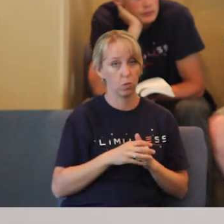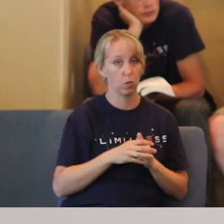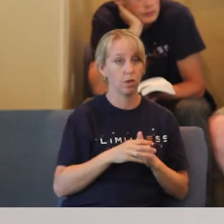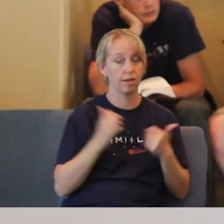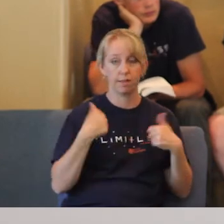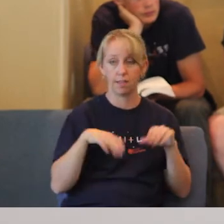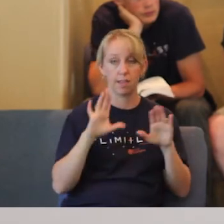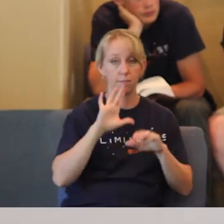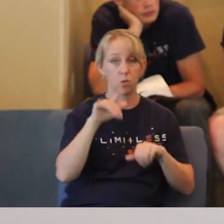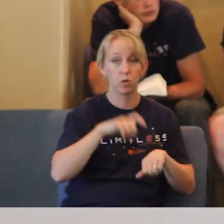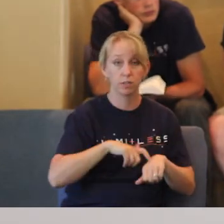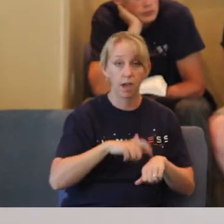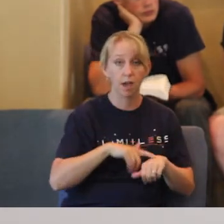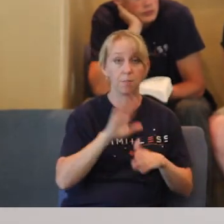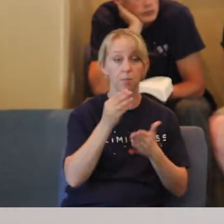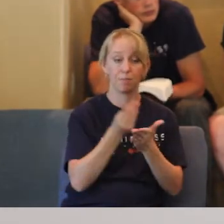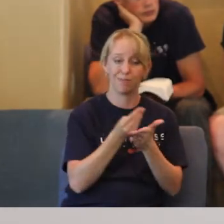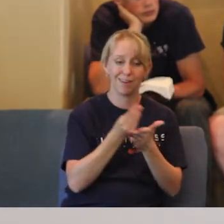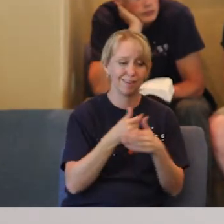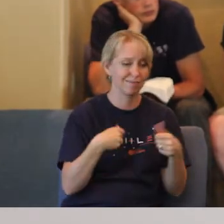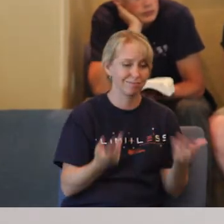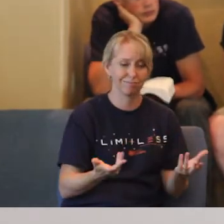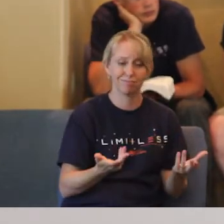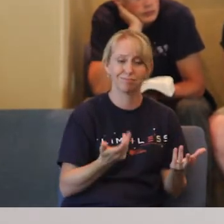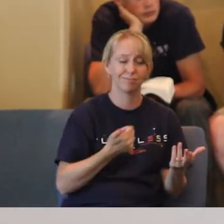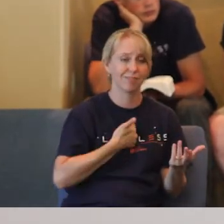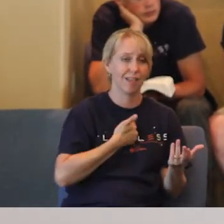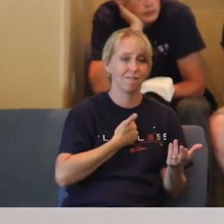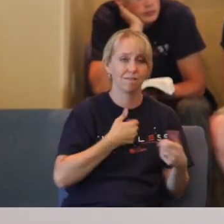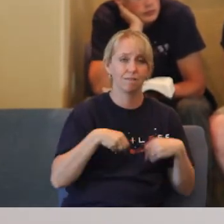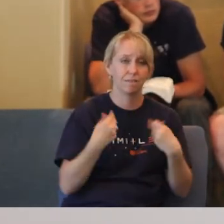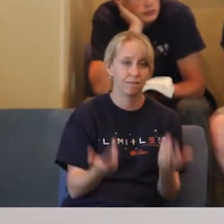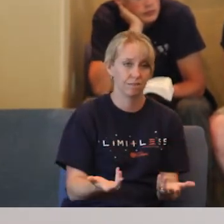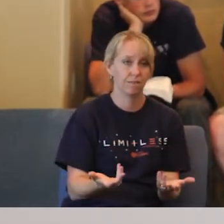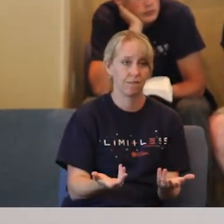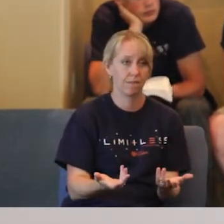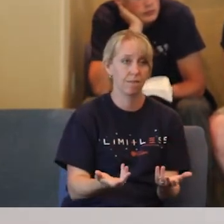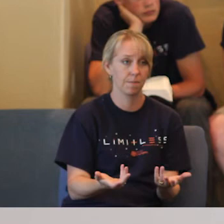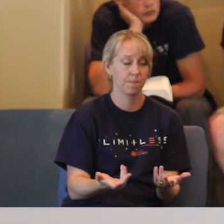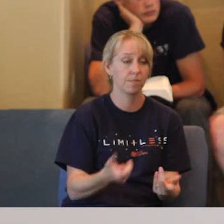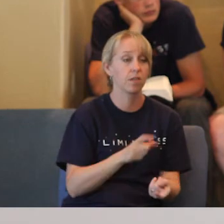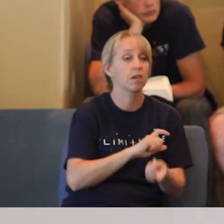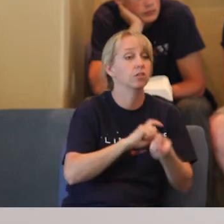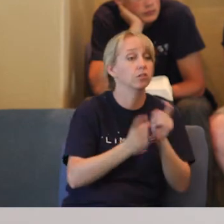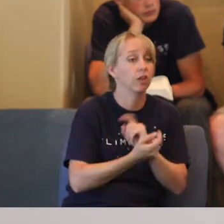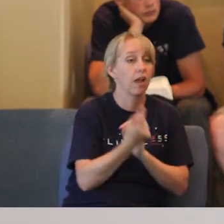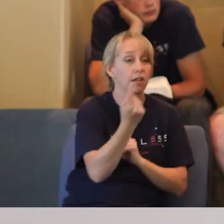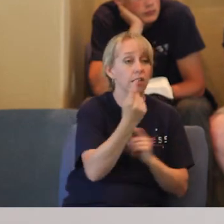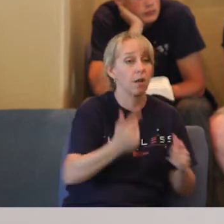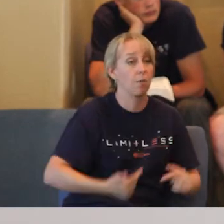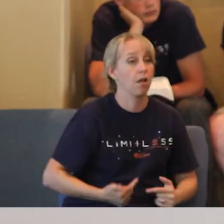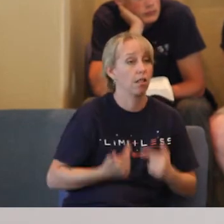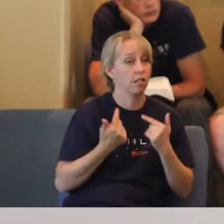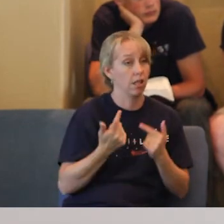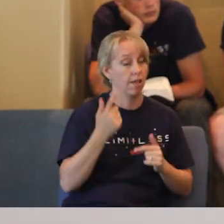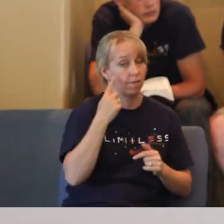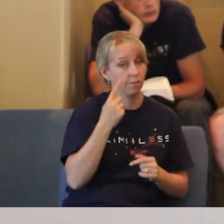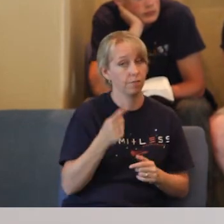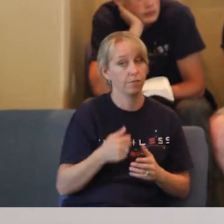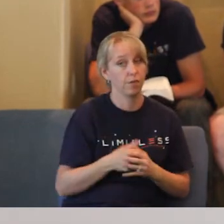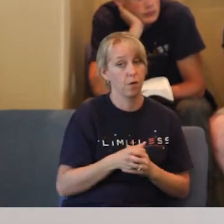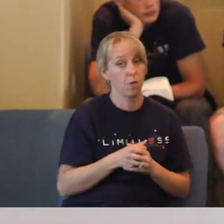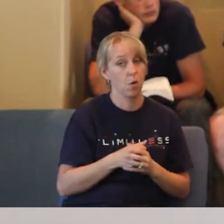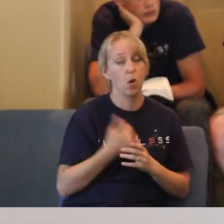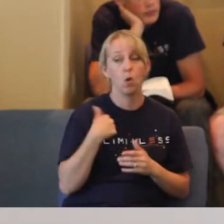of yourself to change someone's life around you. We were involved a little bit in ShareFest earlier this